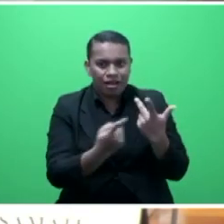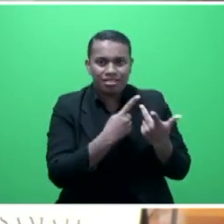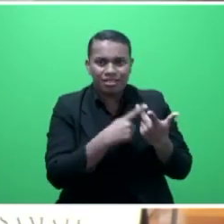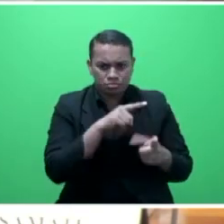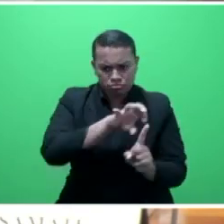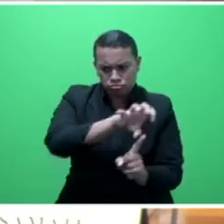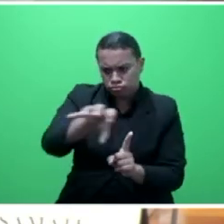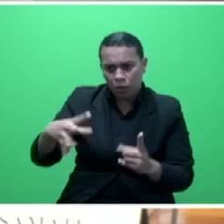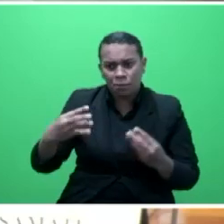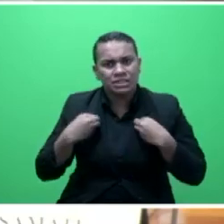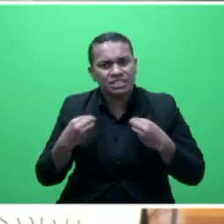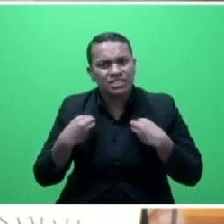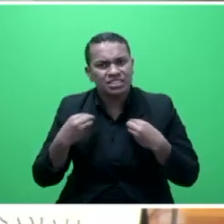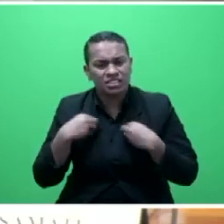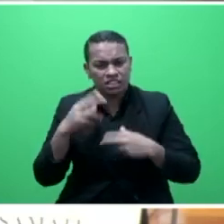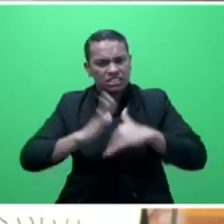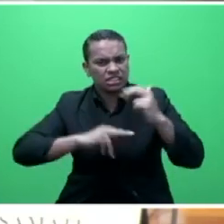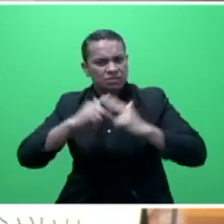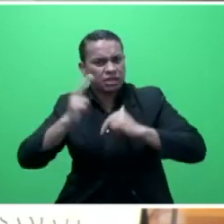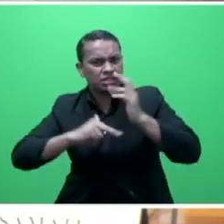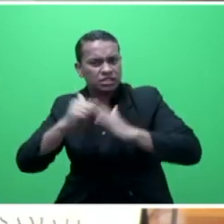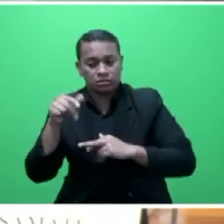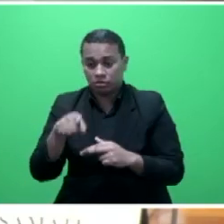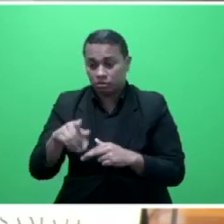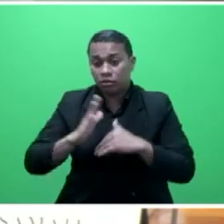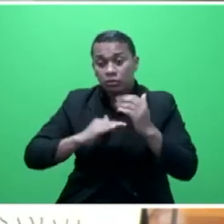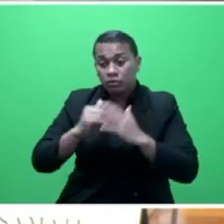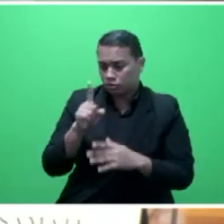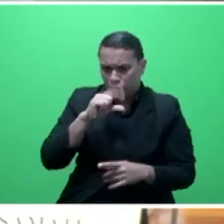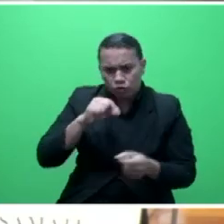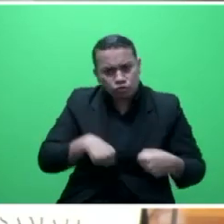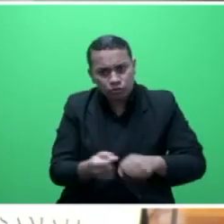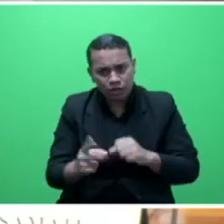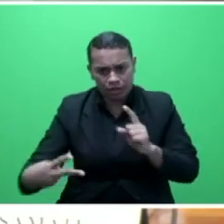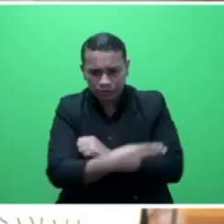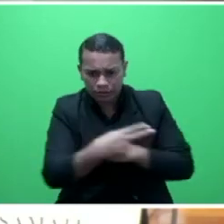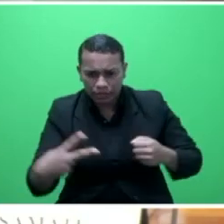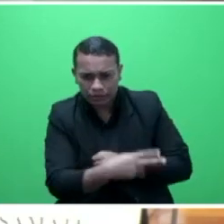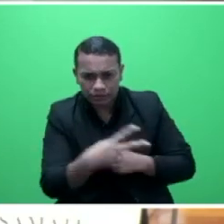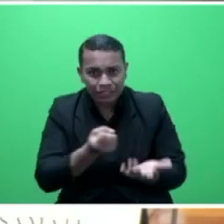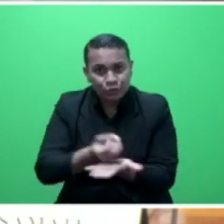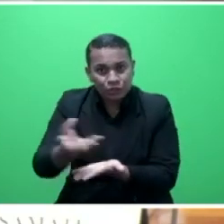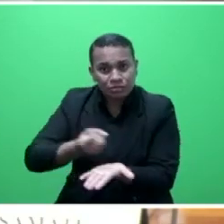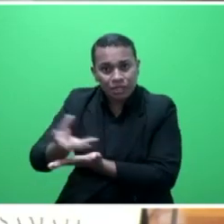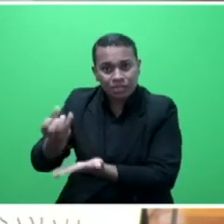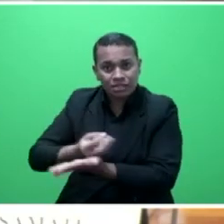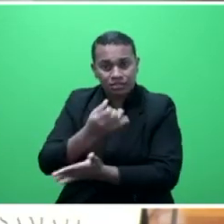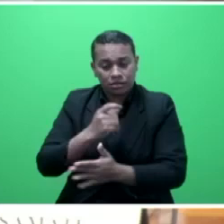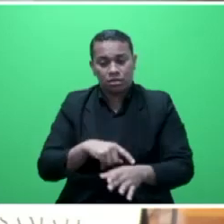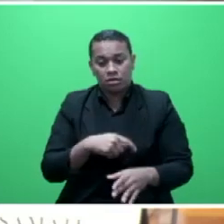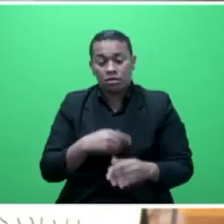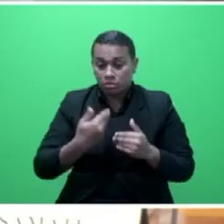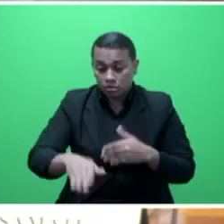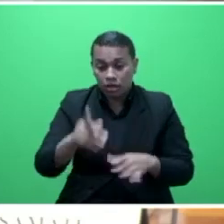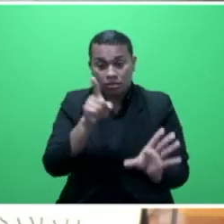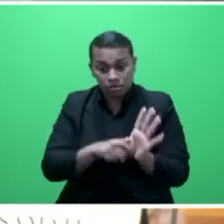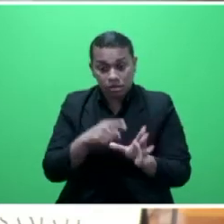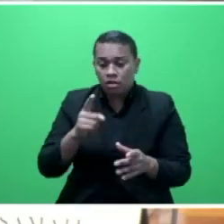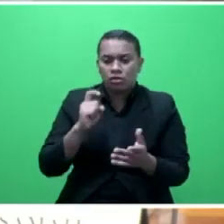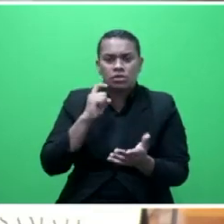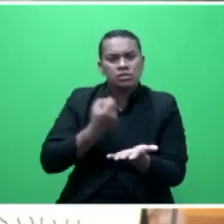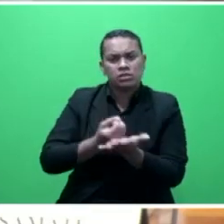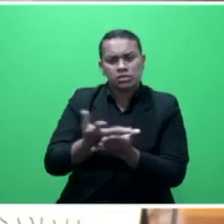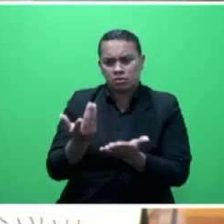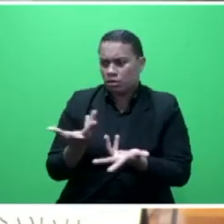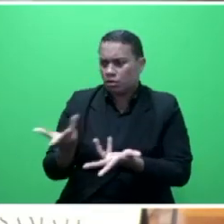construction. So while we will make strategic cuts in spending the next financial year, that money cannot languish in government's accounts.